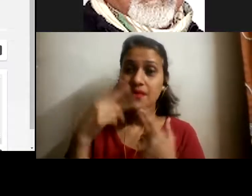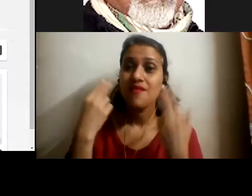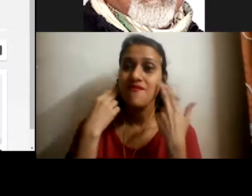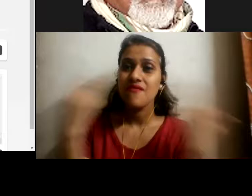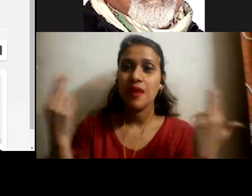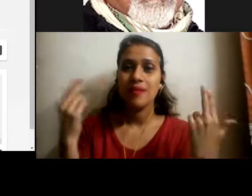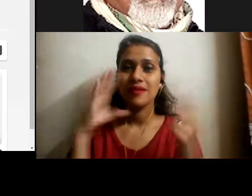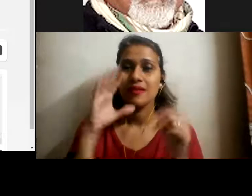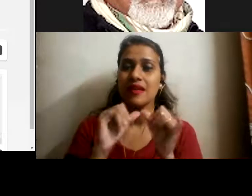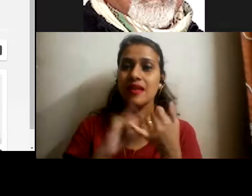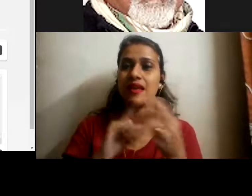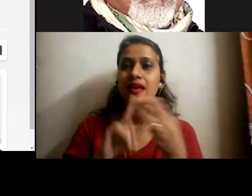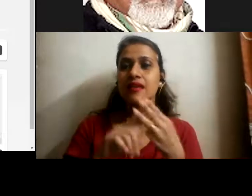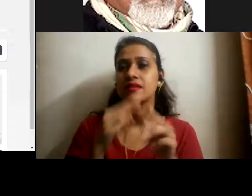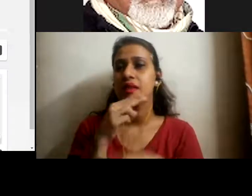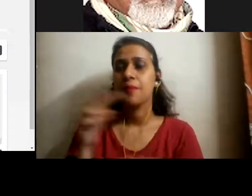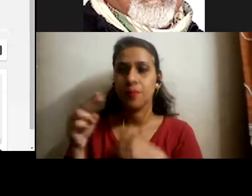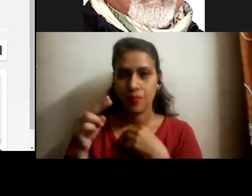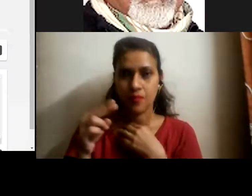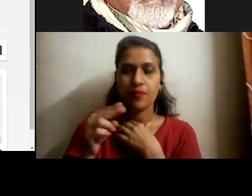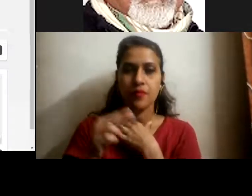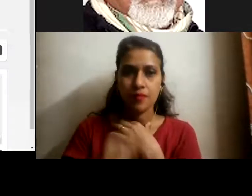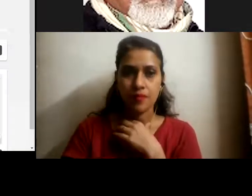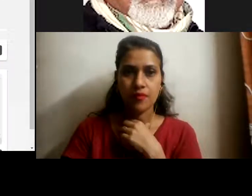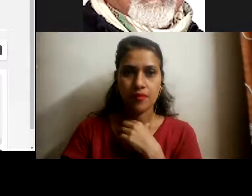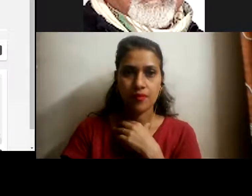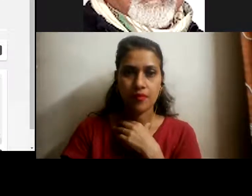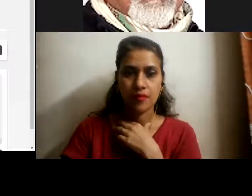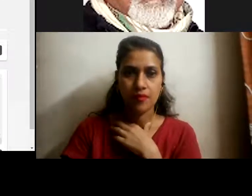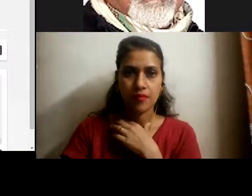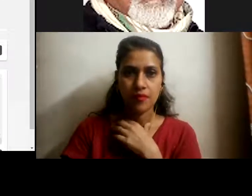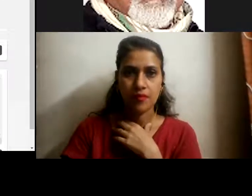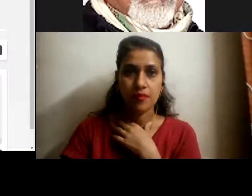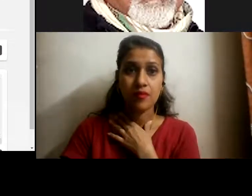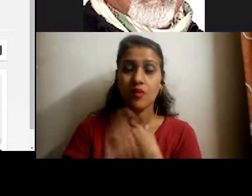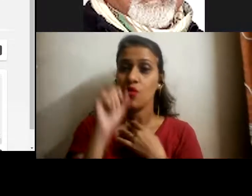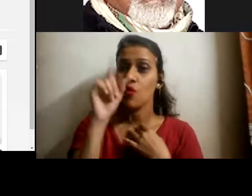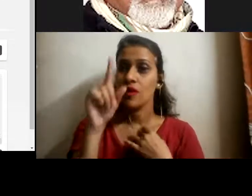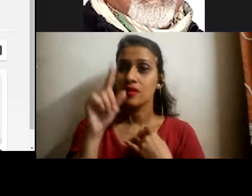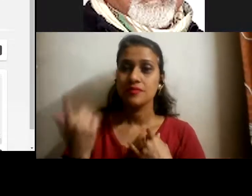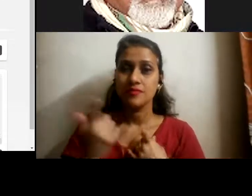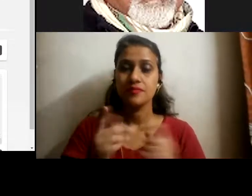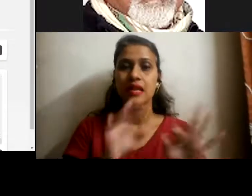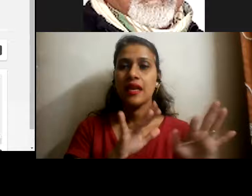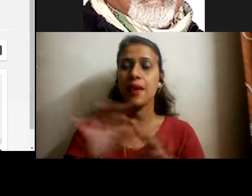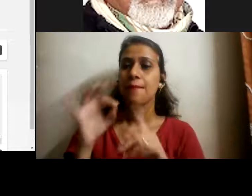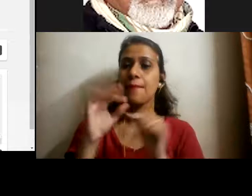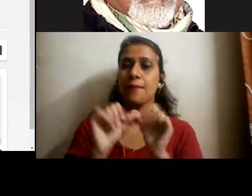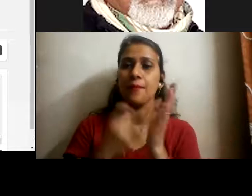names. Like I can type here the name of the case directly and I'll get a list. And here in the first one, I have to type the party name. Let's